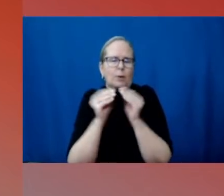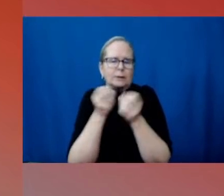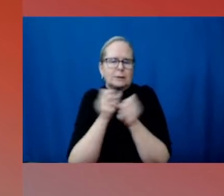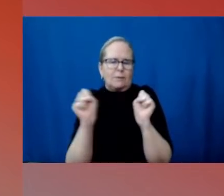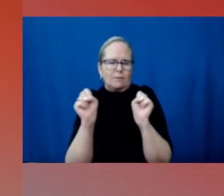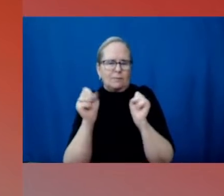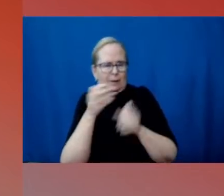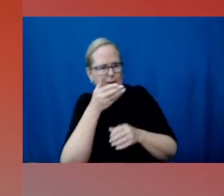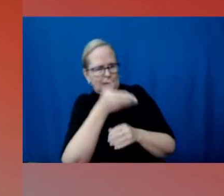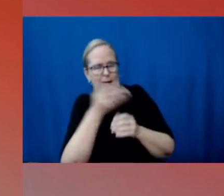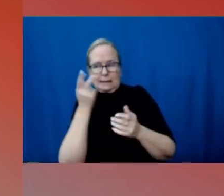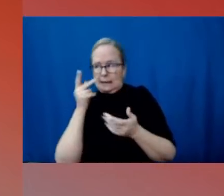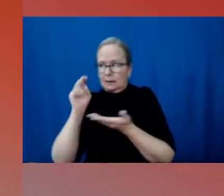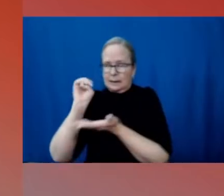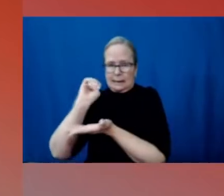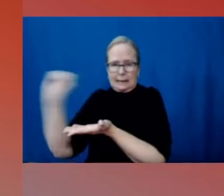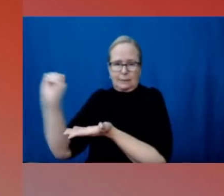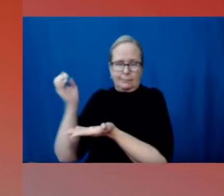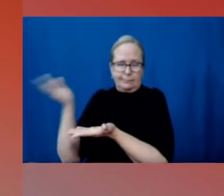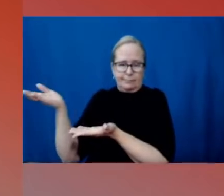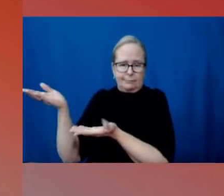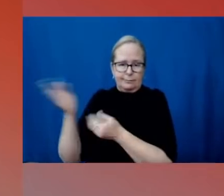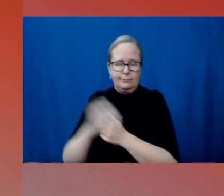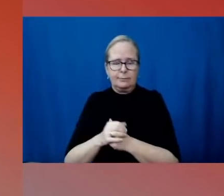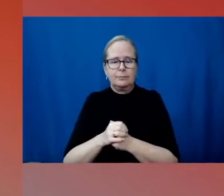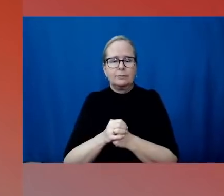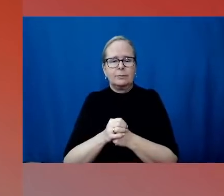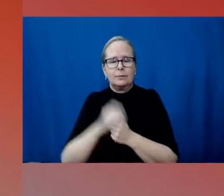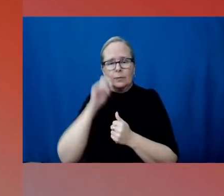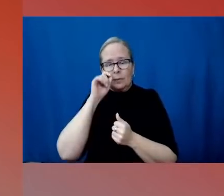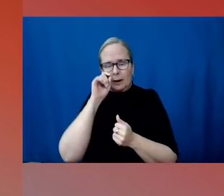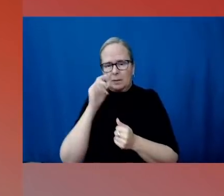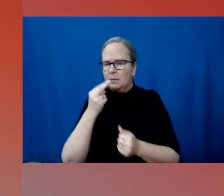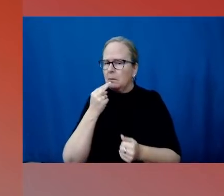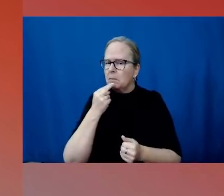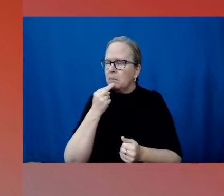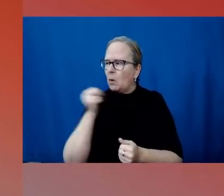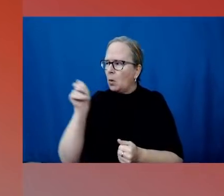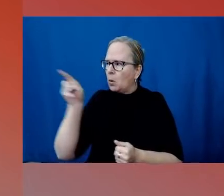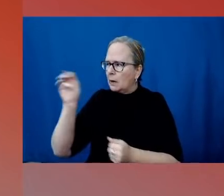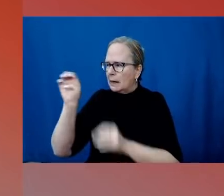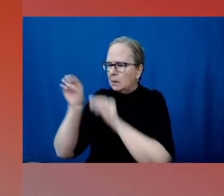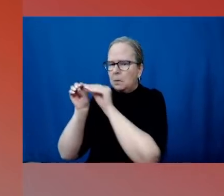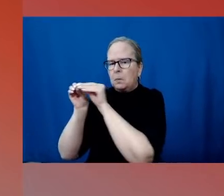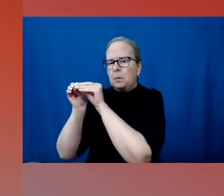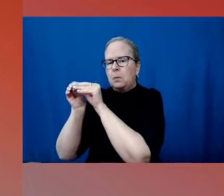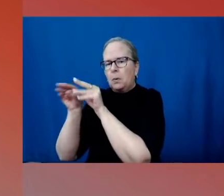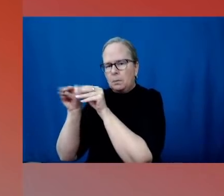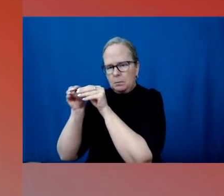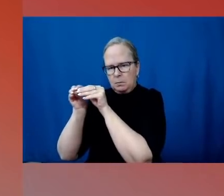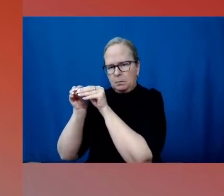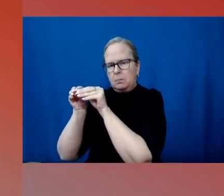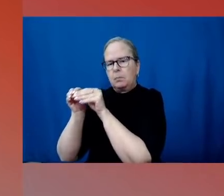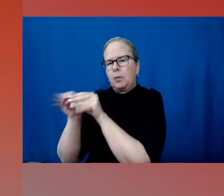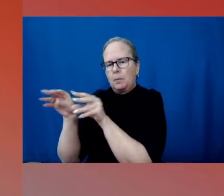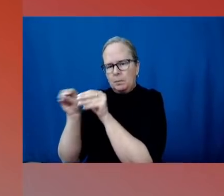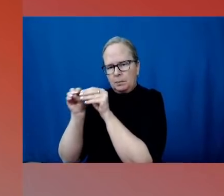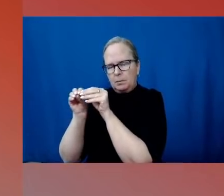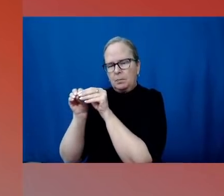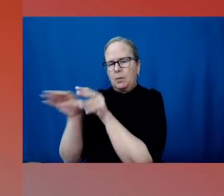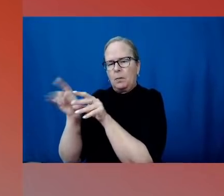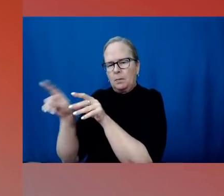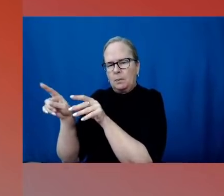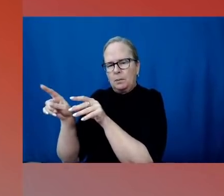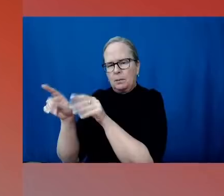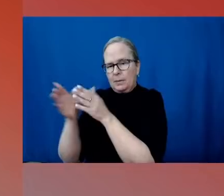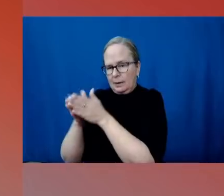Okay, and here also what is important, you can see that they had such small spread despite their neighbors, that